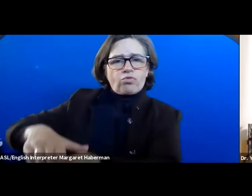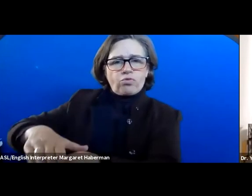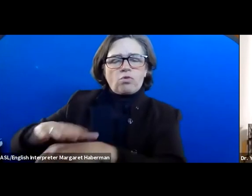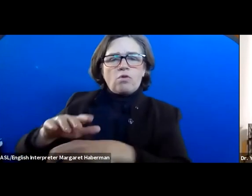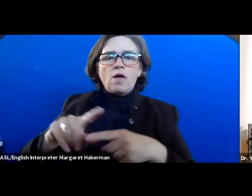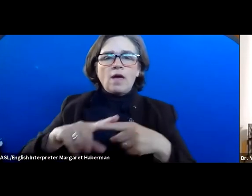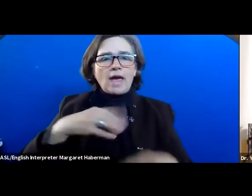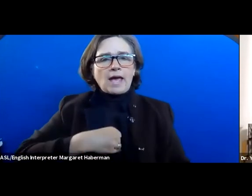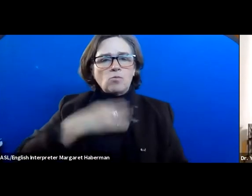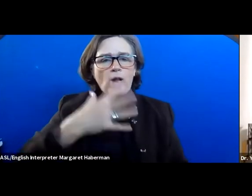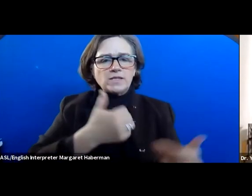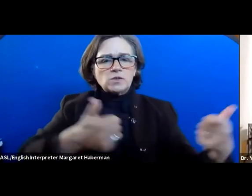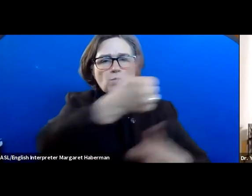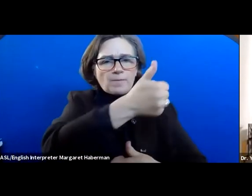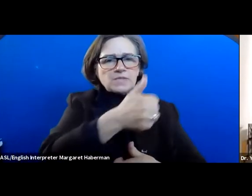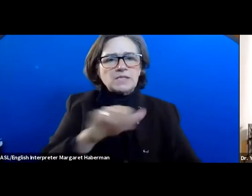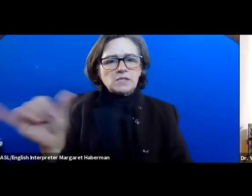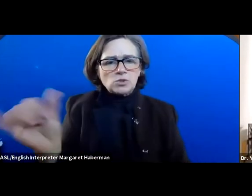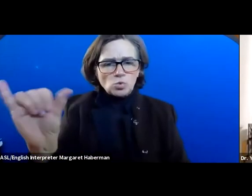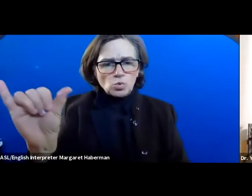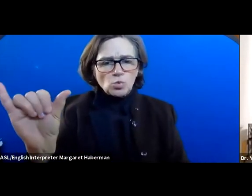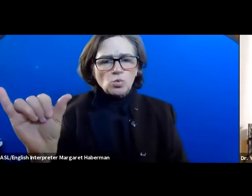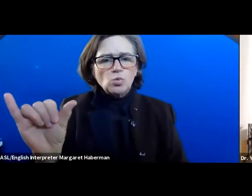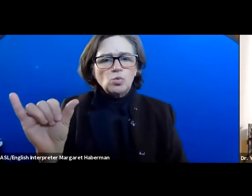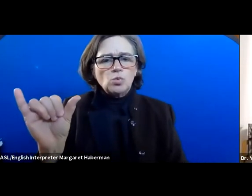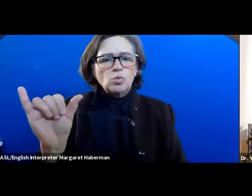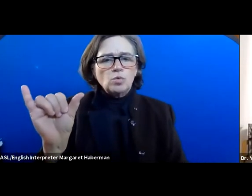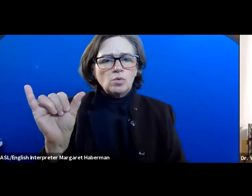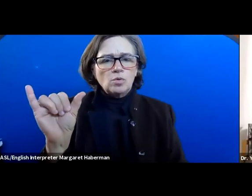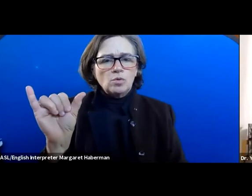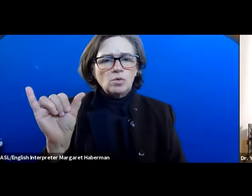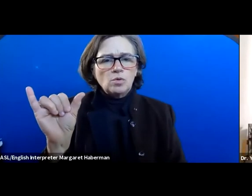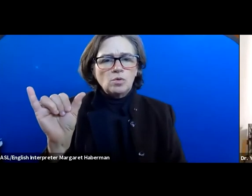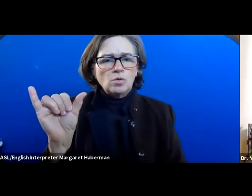have intensified their form of.